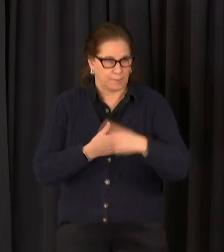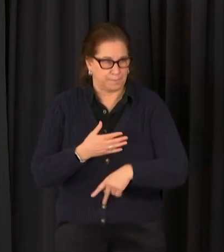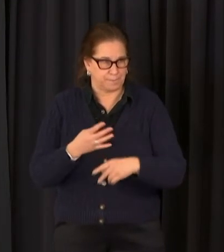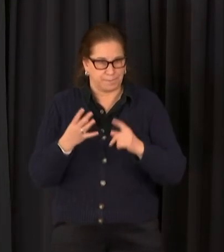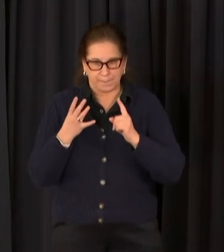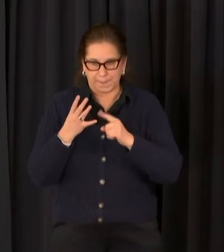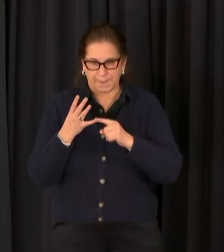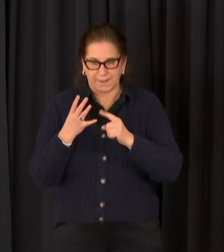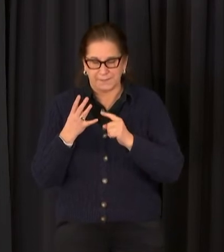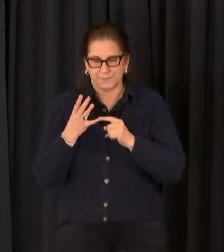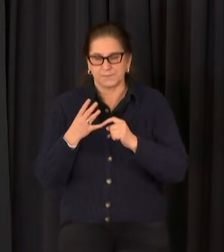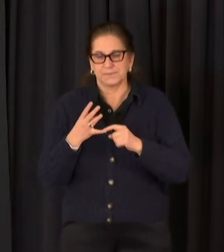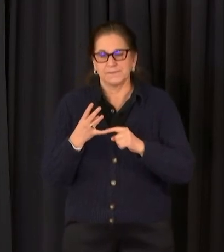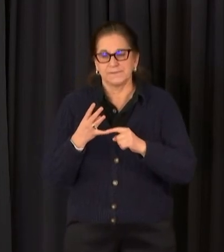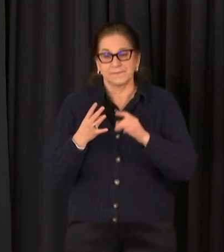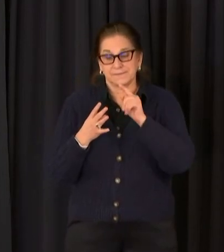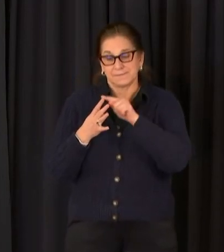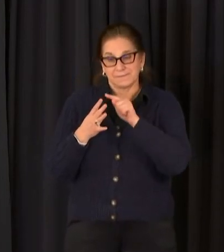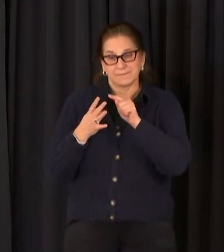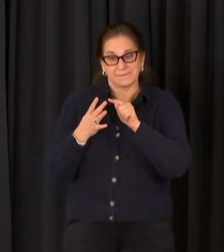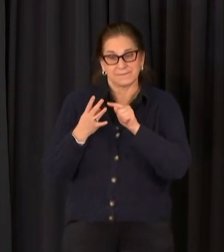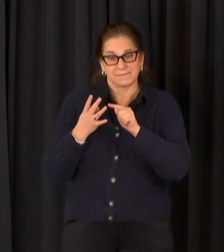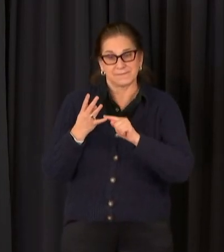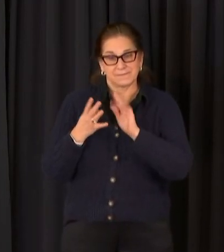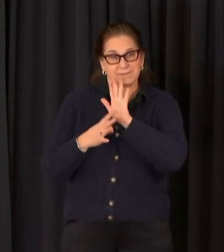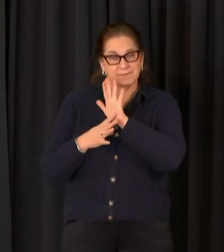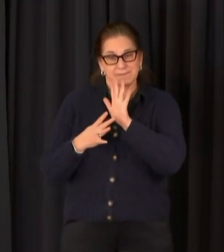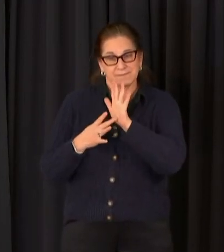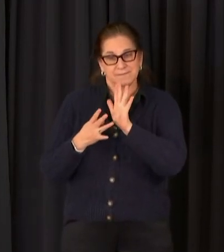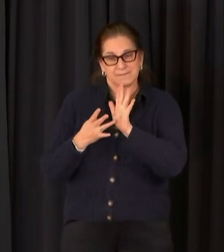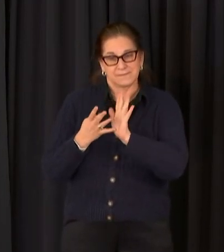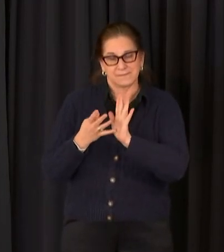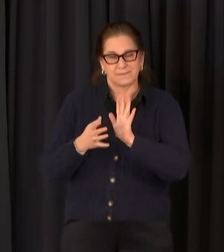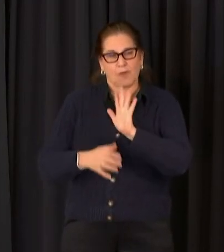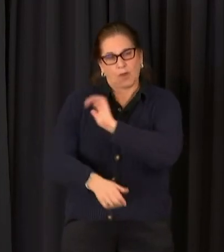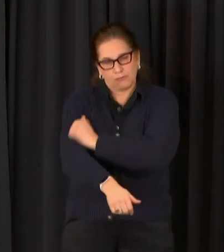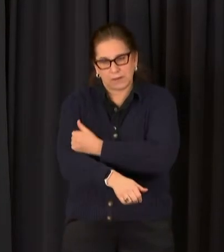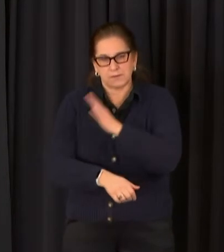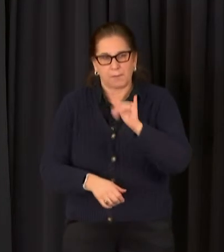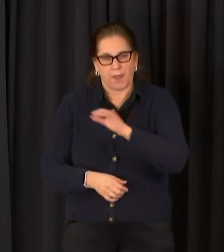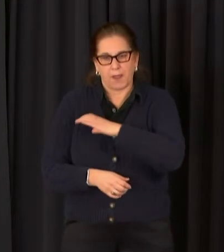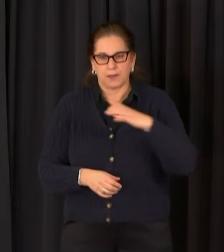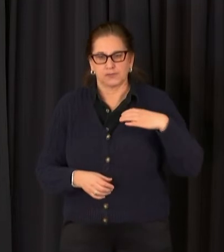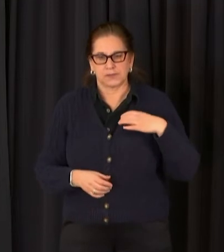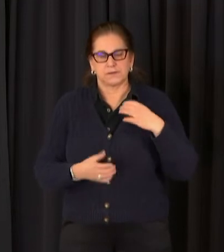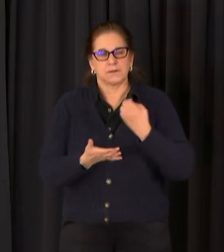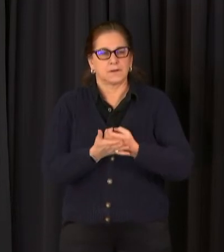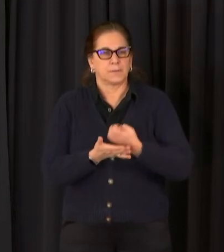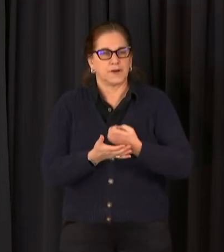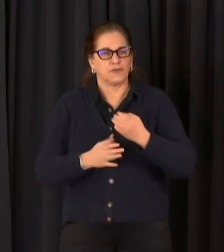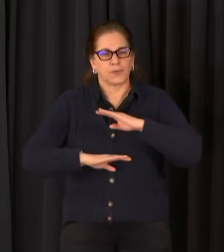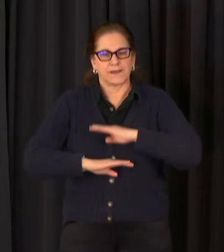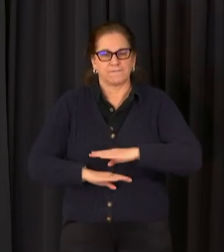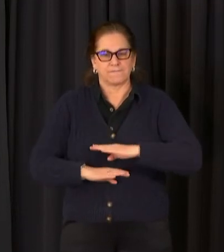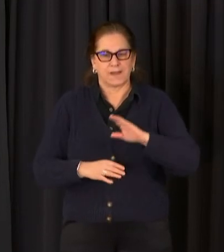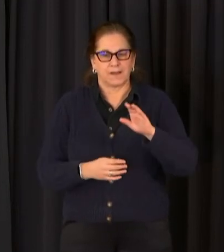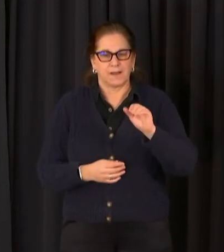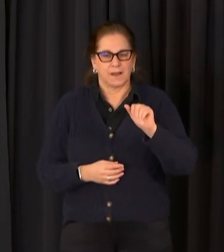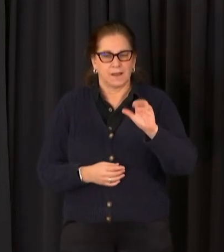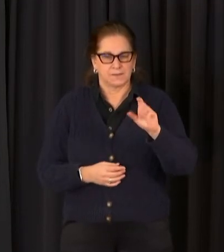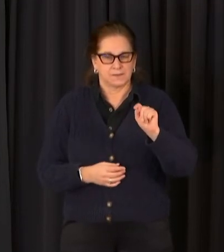Each of these programs authorized by Congress were designed to provide economic relief to impacted District of Columbia unemployed